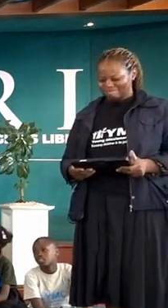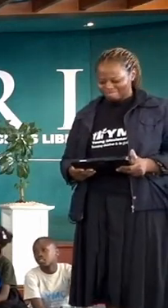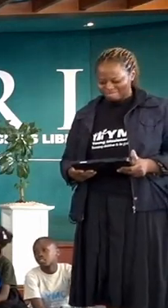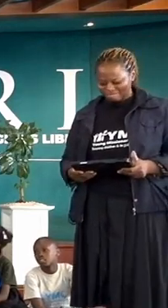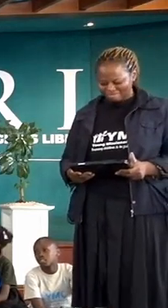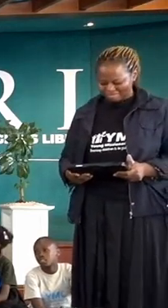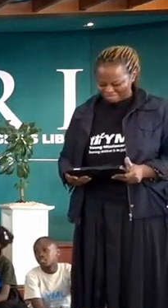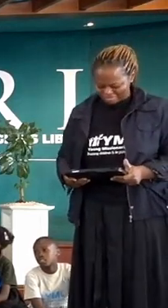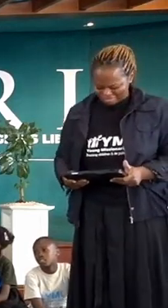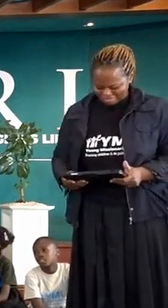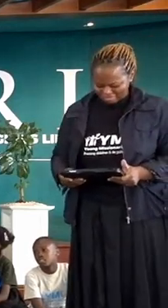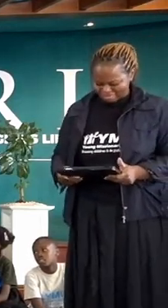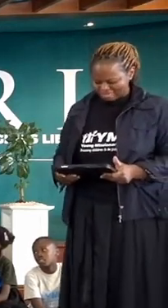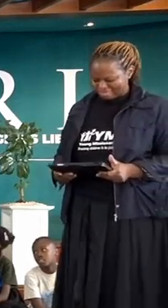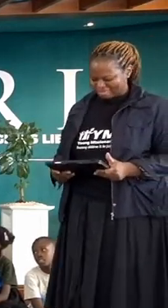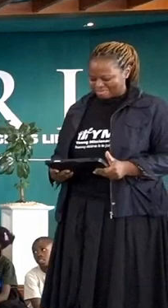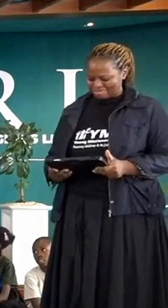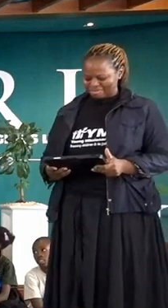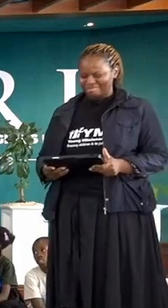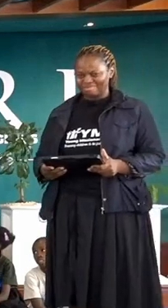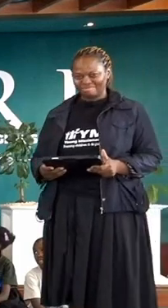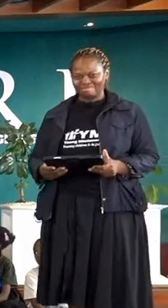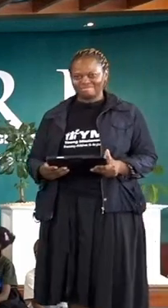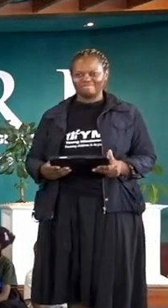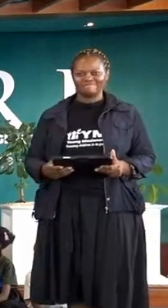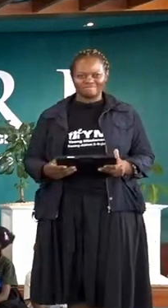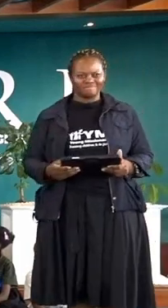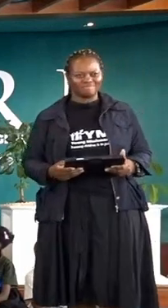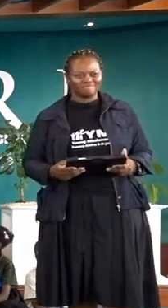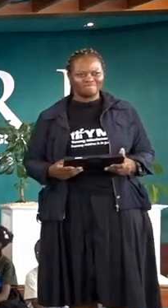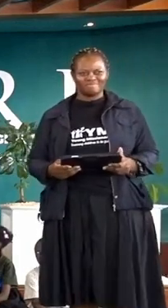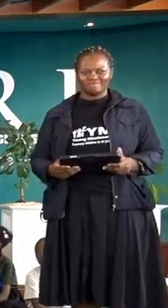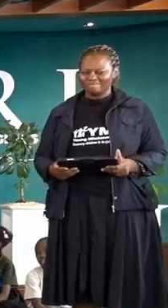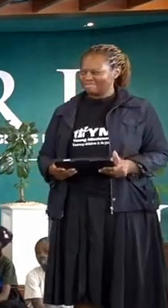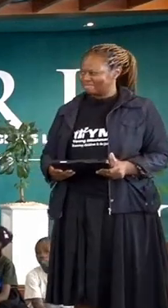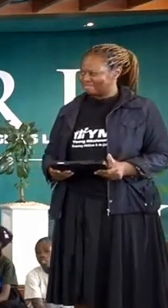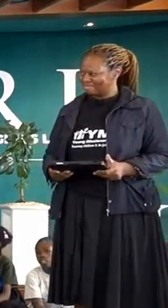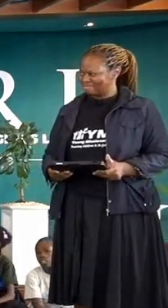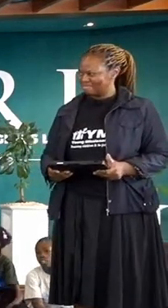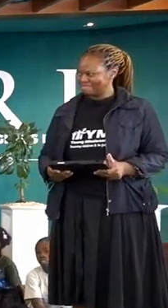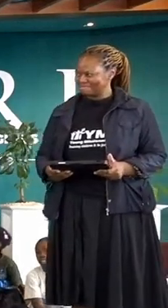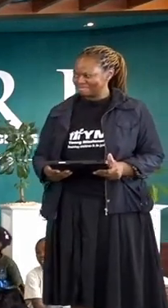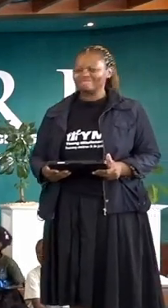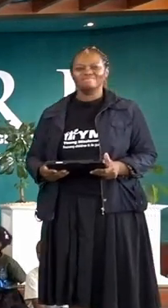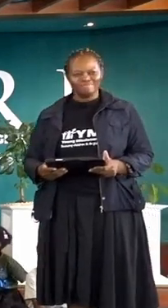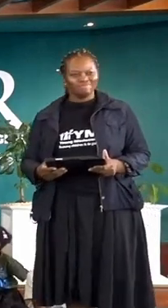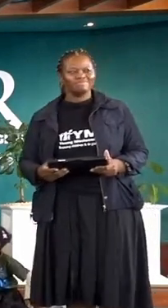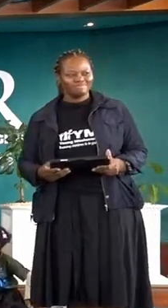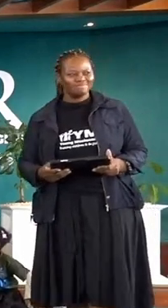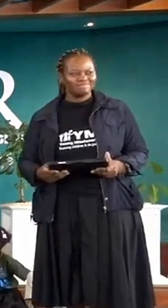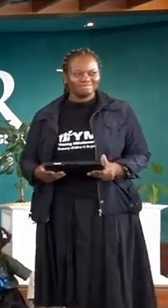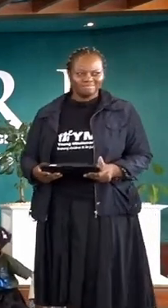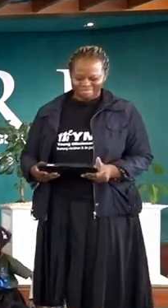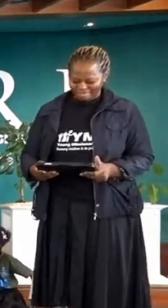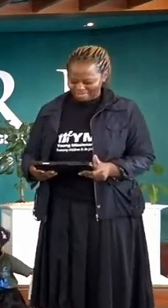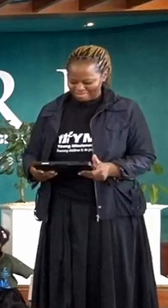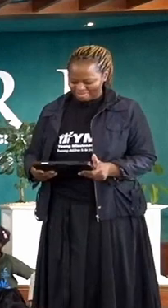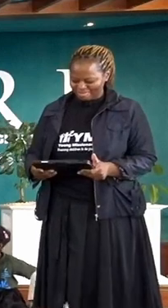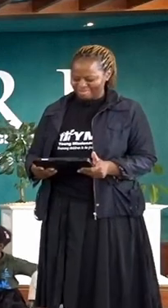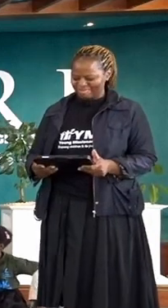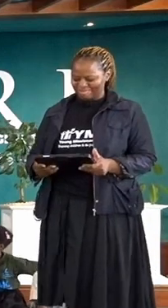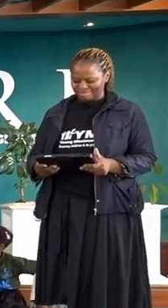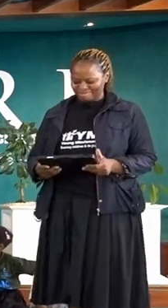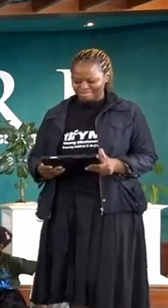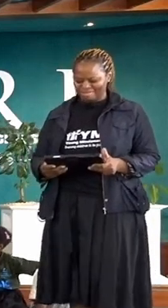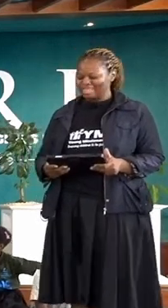wan. Okwabitimo gima nyasaye dwaro. Okwabike e piny ngima. Okwabiluoro